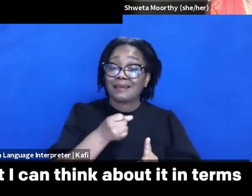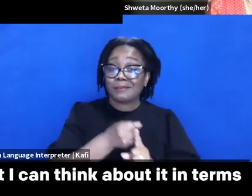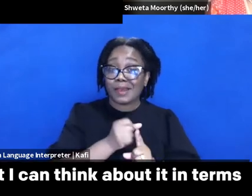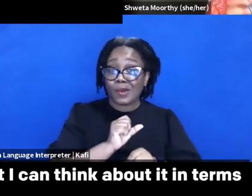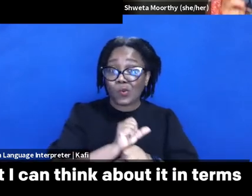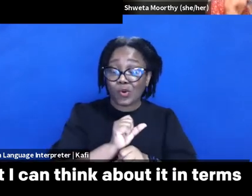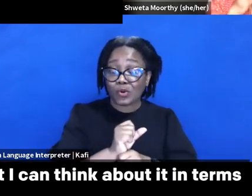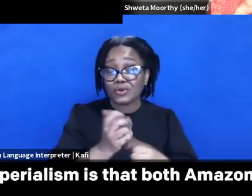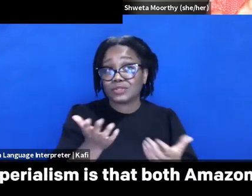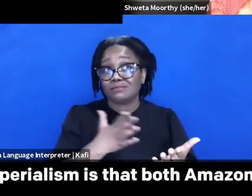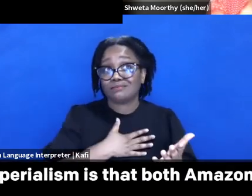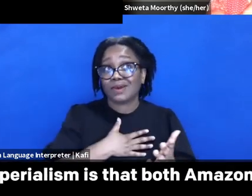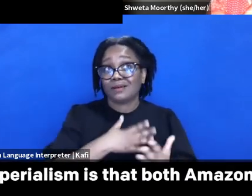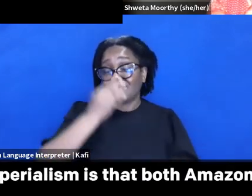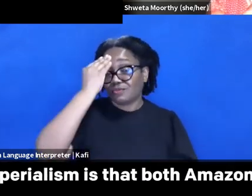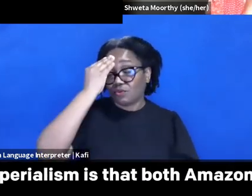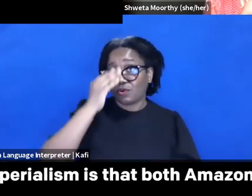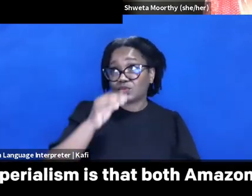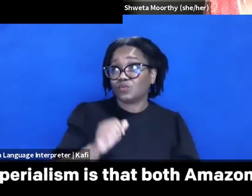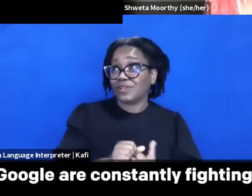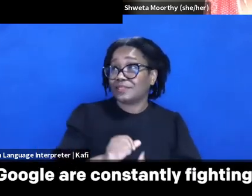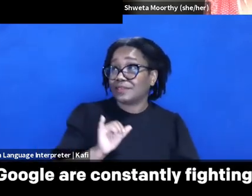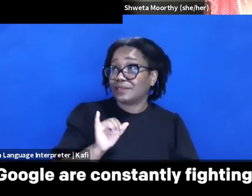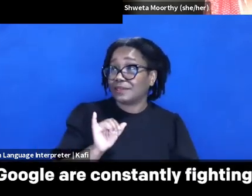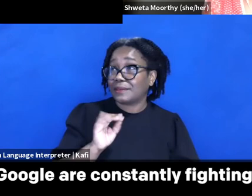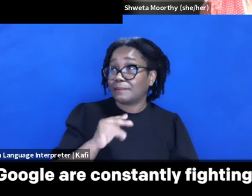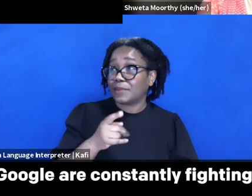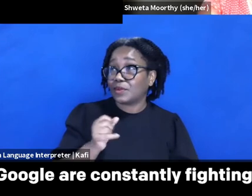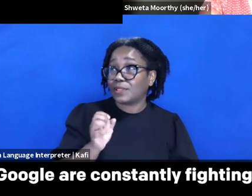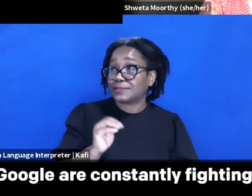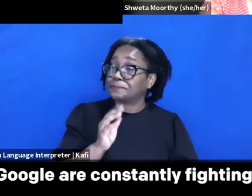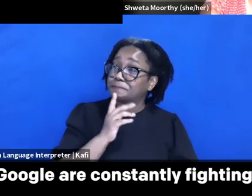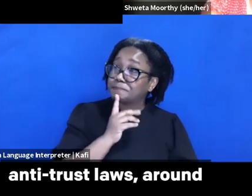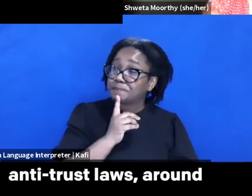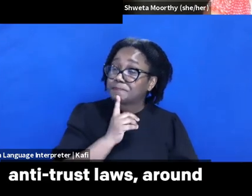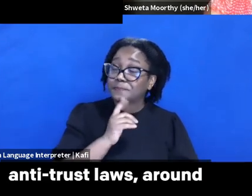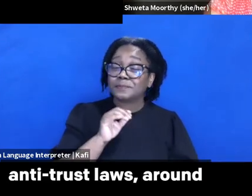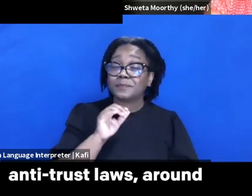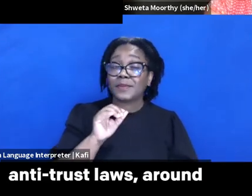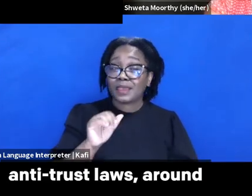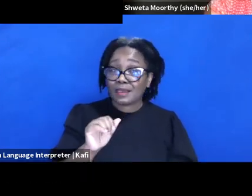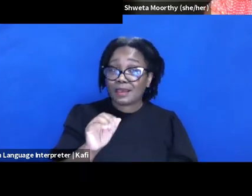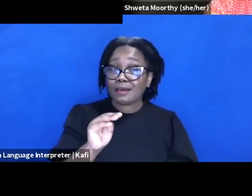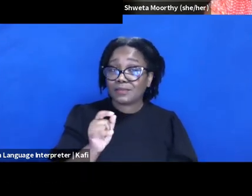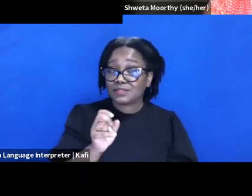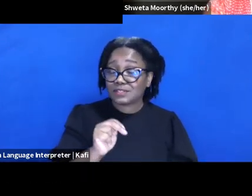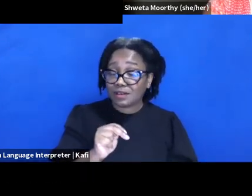can think about it in terms of imperialism is that both Amazon and Google are constantly fighting antitrust laws